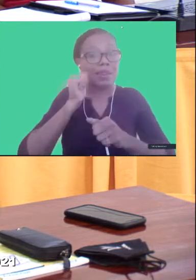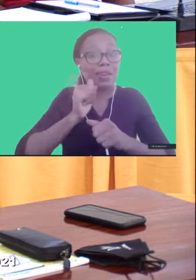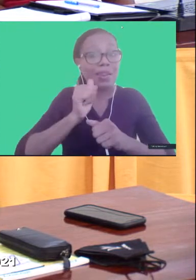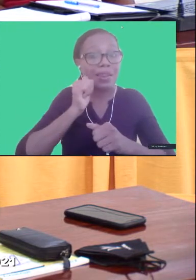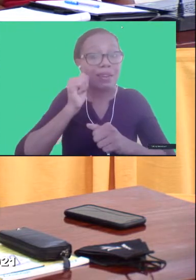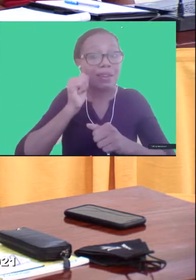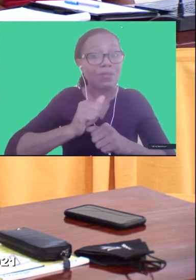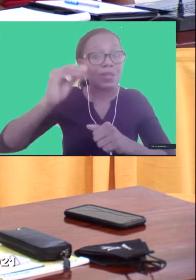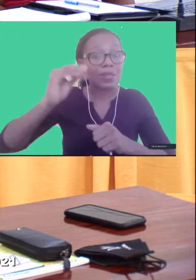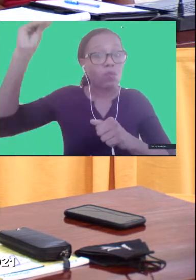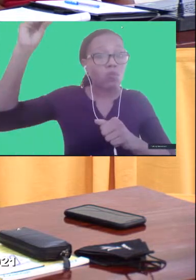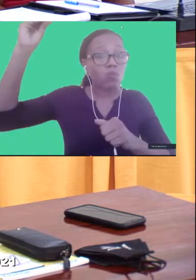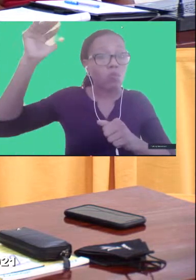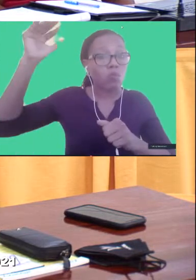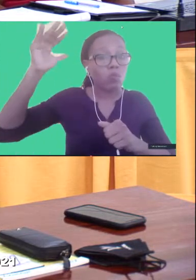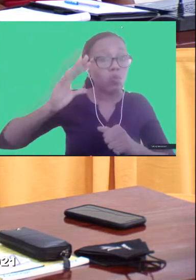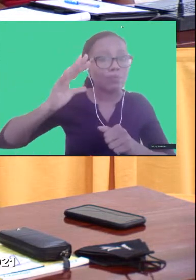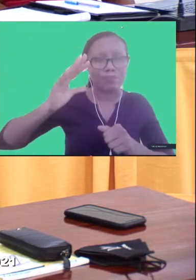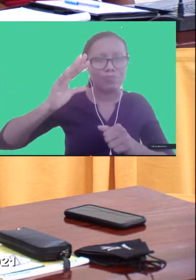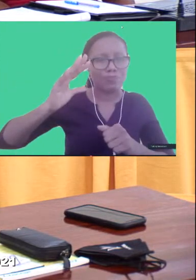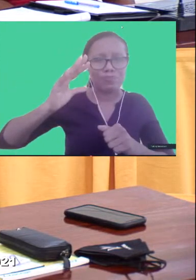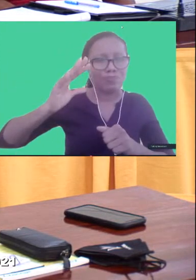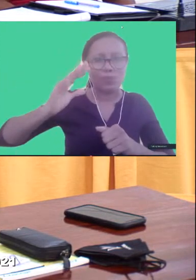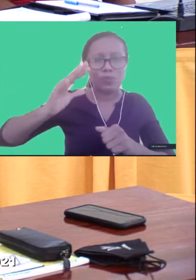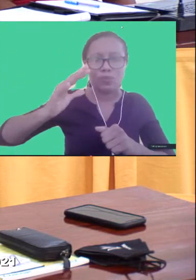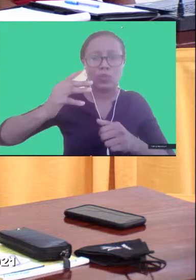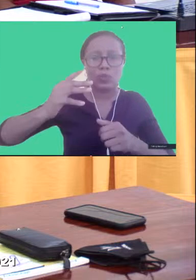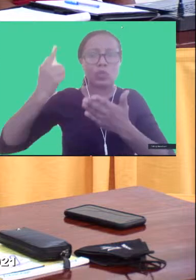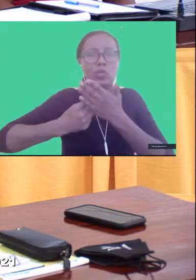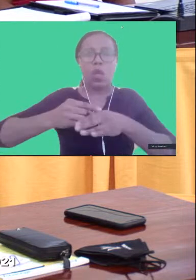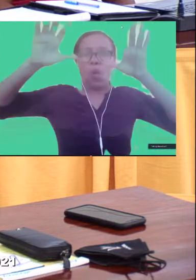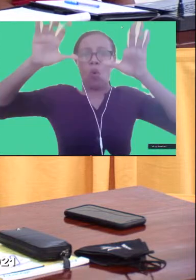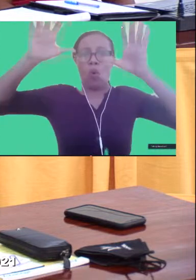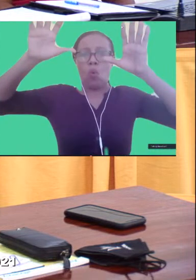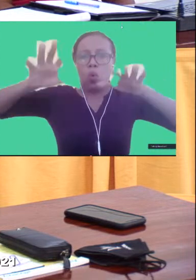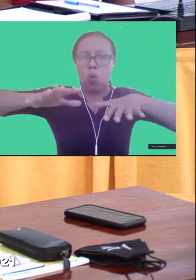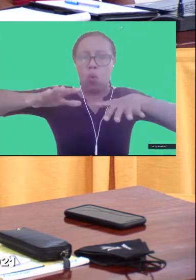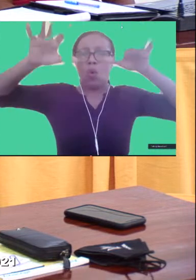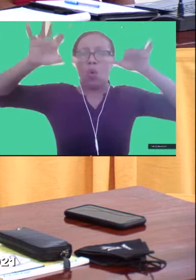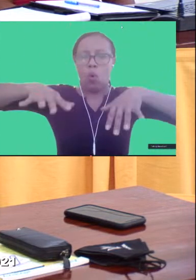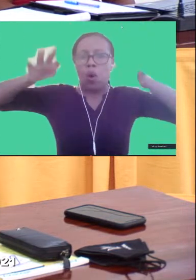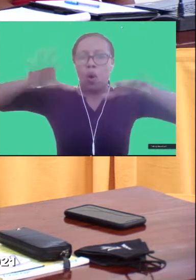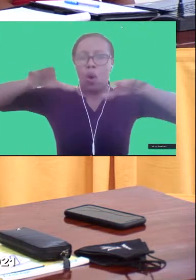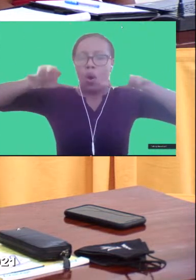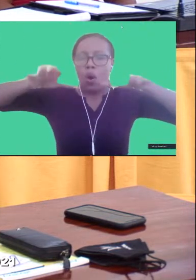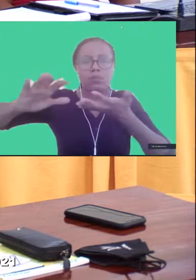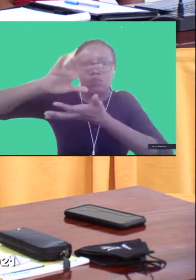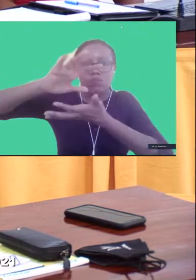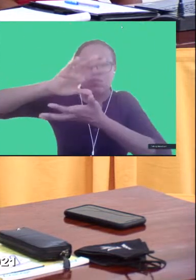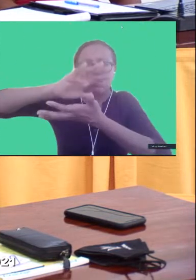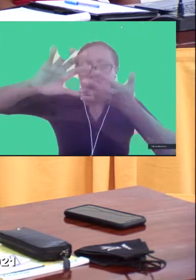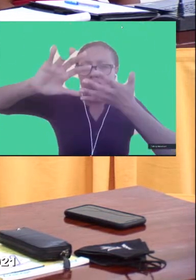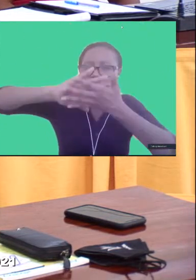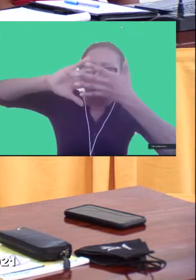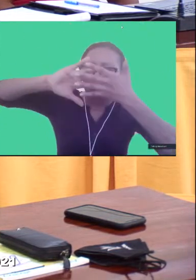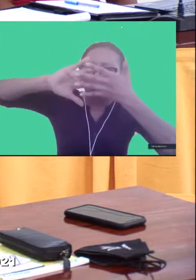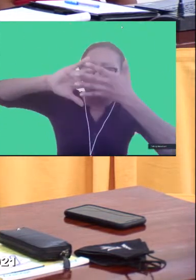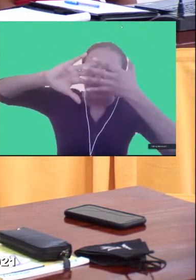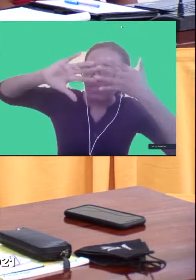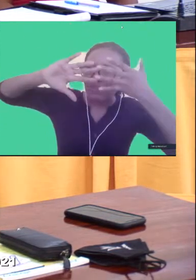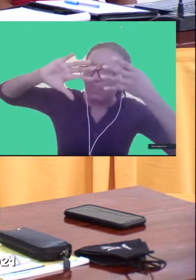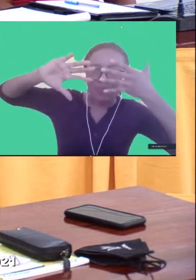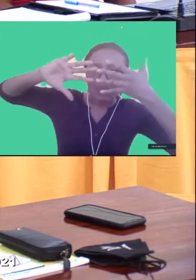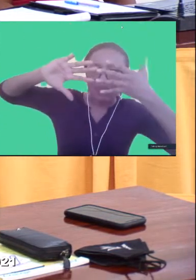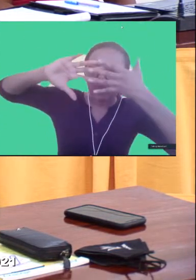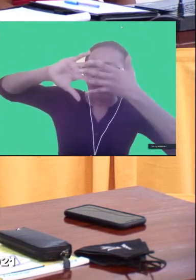have rain one day, clouds, and so on and so forth. Wind is a similar thing. Every day is not going to be windy and that type of thing. But you have to make